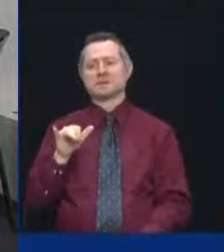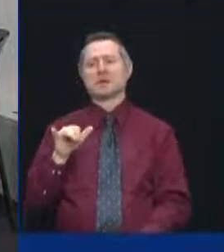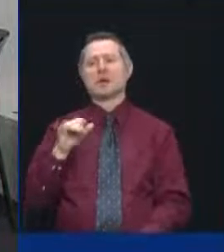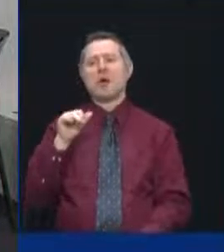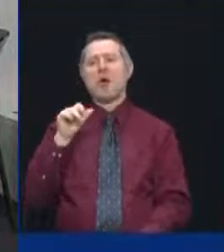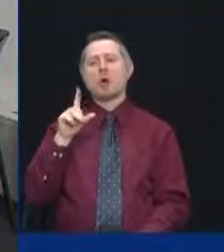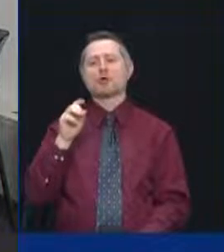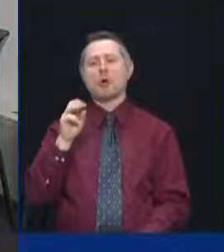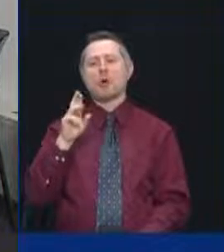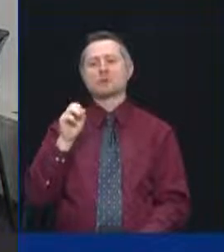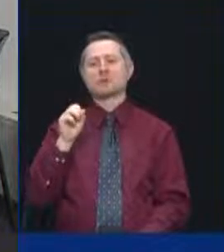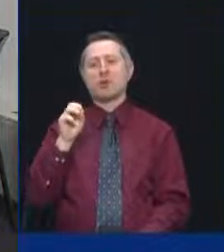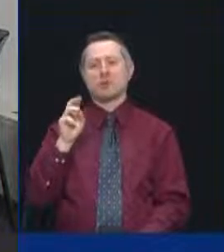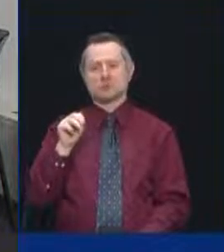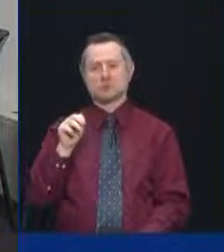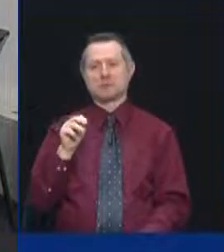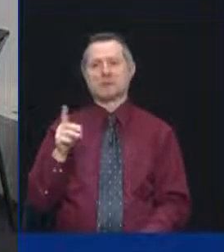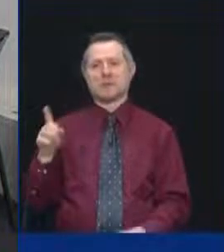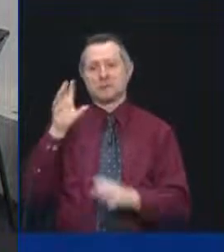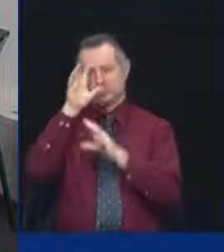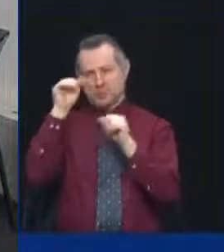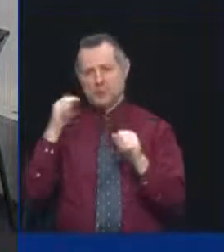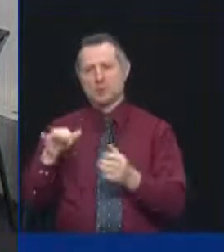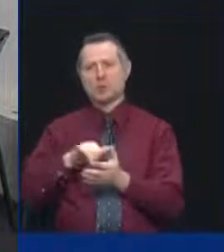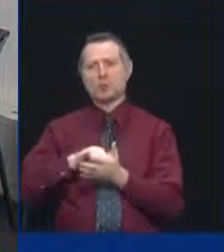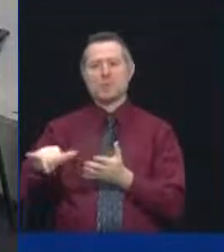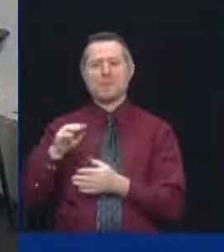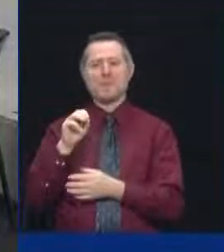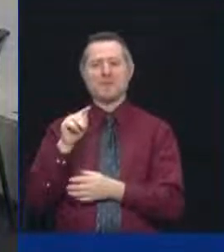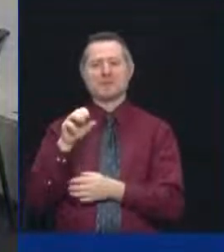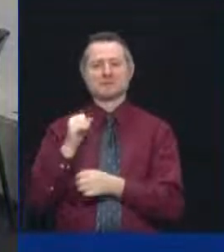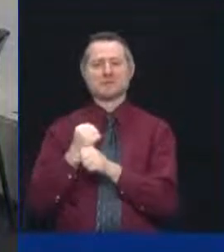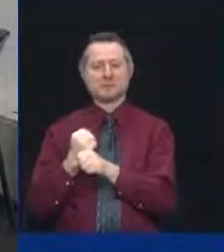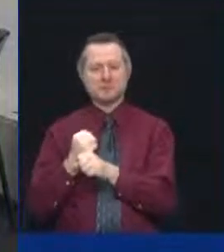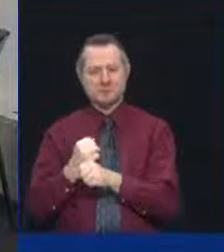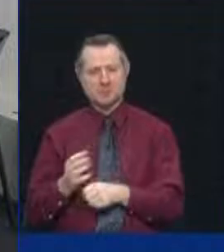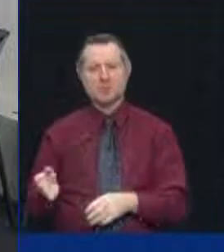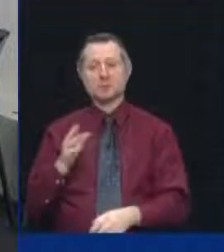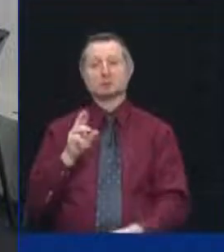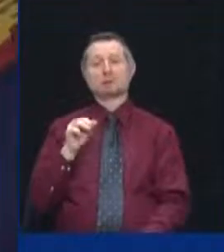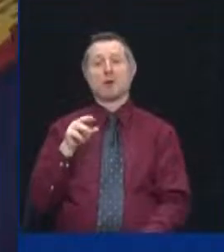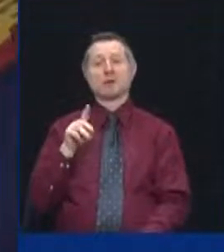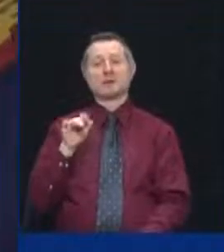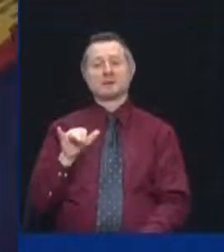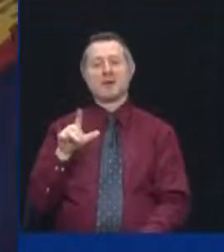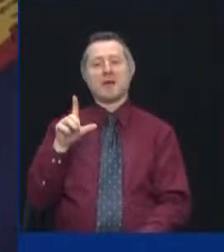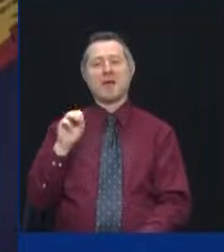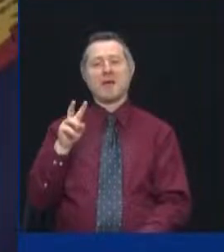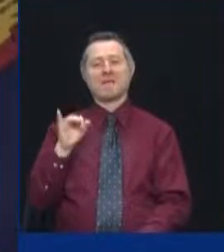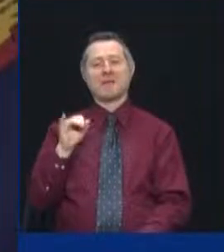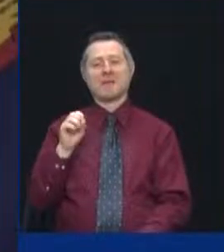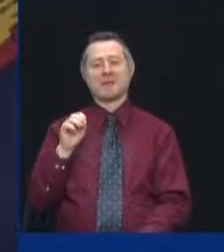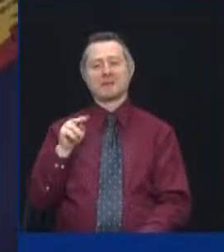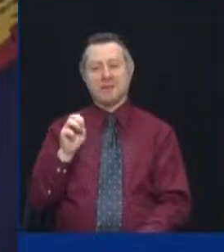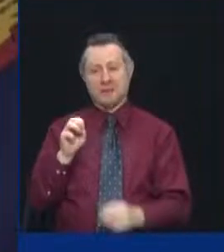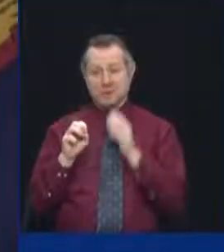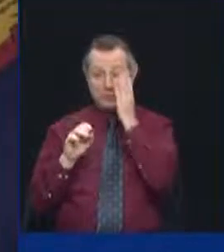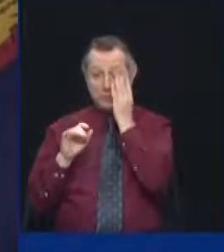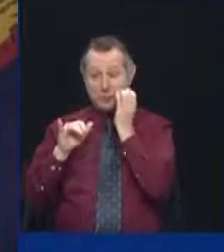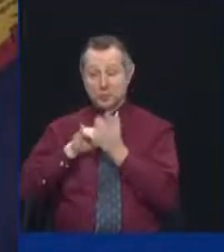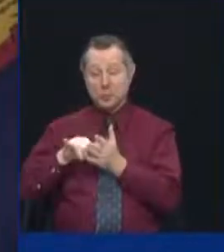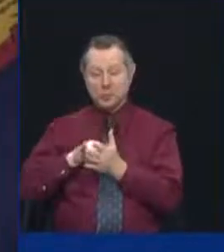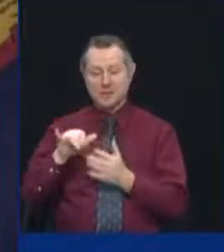of the New York Mets. Randy Levine, who's the president of the New York Yankees. I want to thank them very much for being